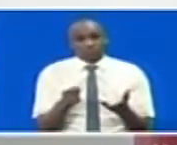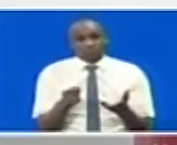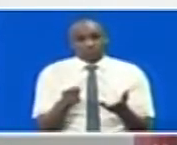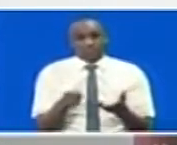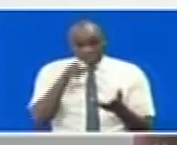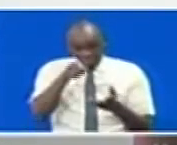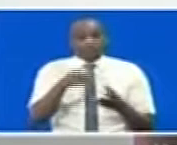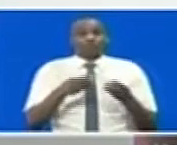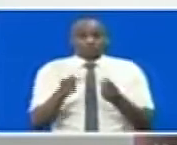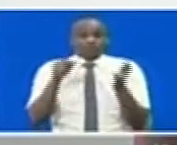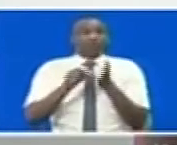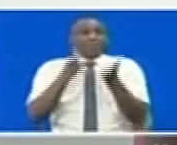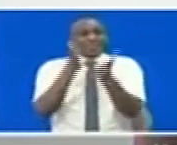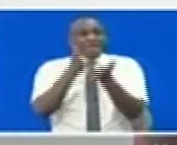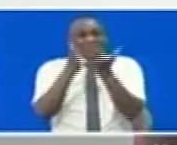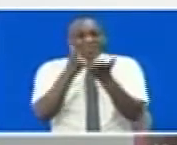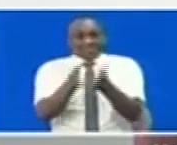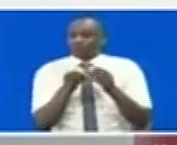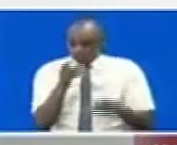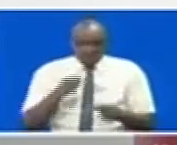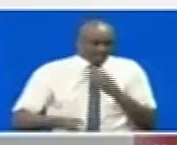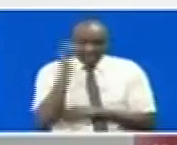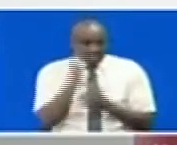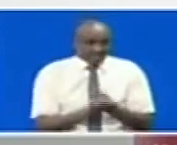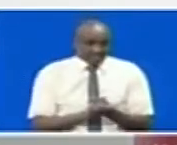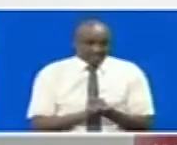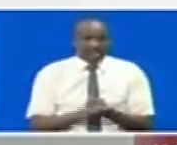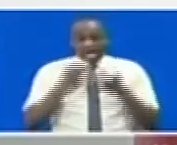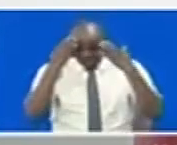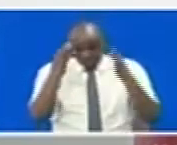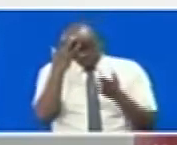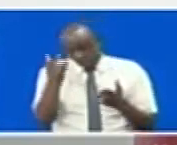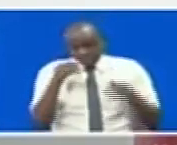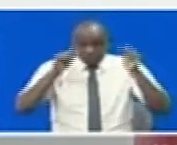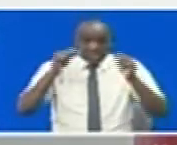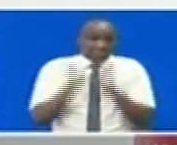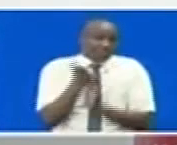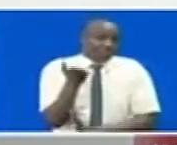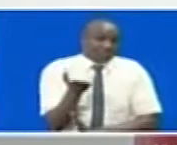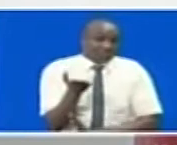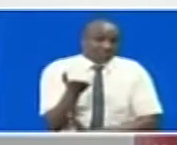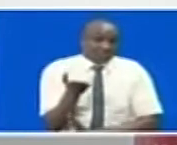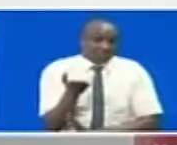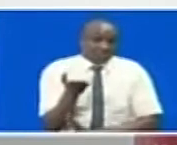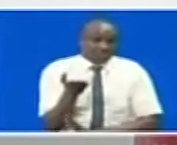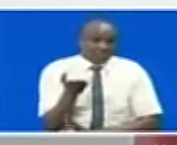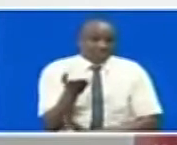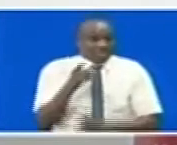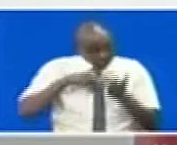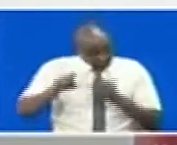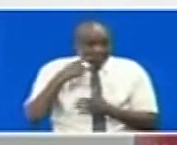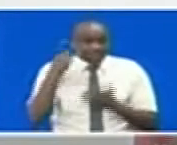and then. And I do not know whether to agree with him on his